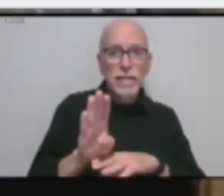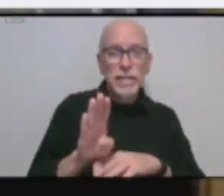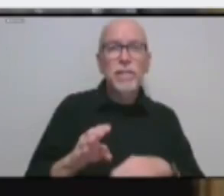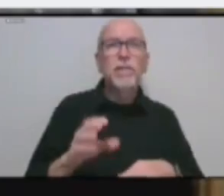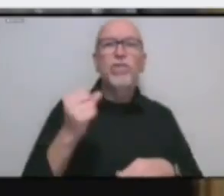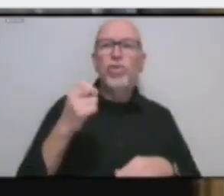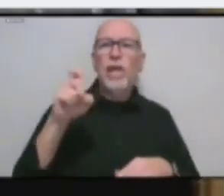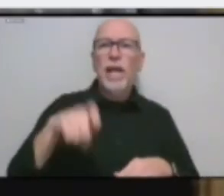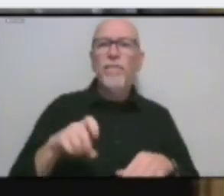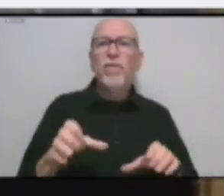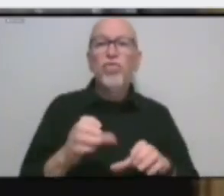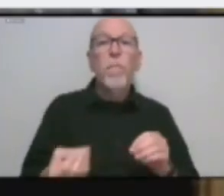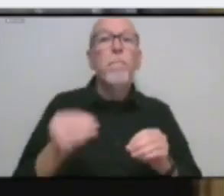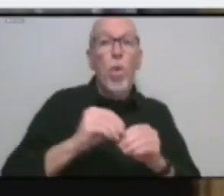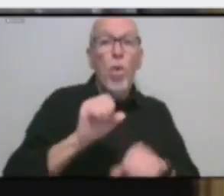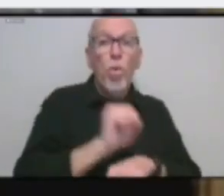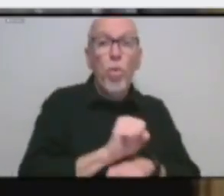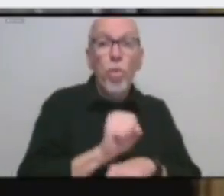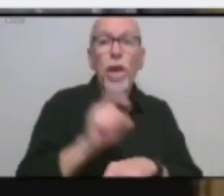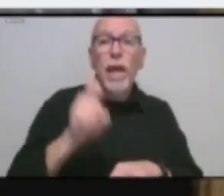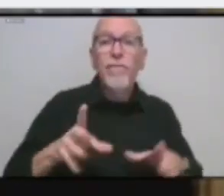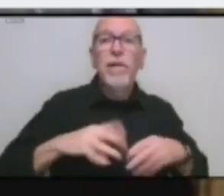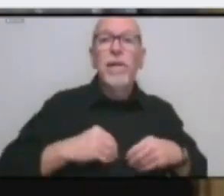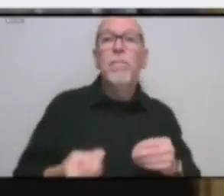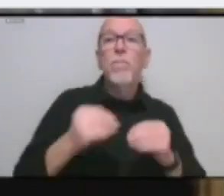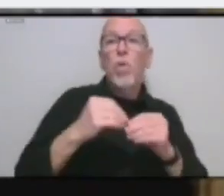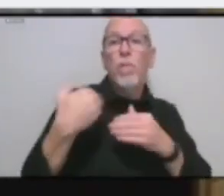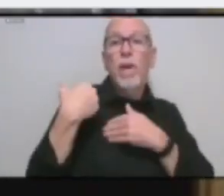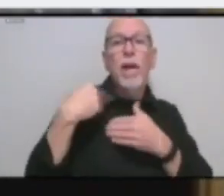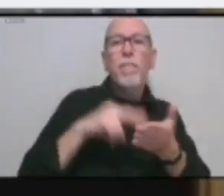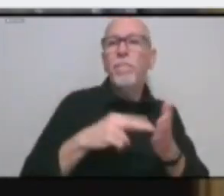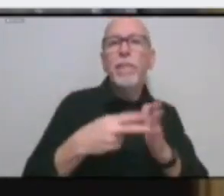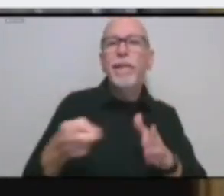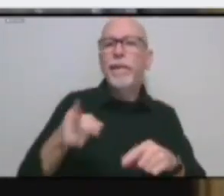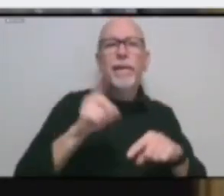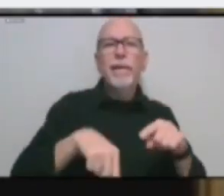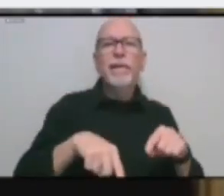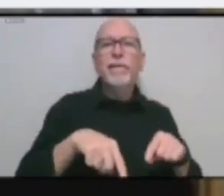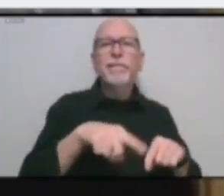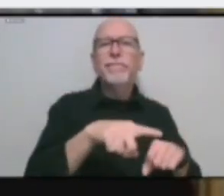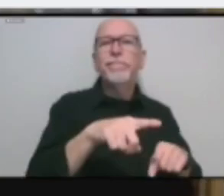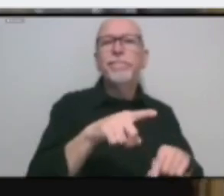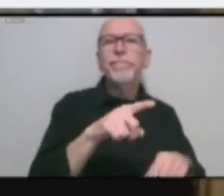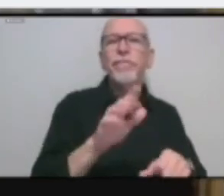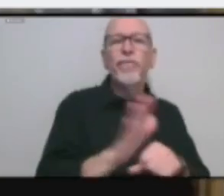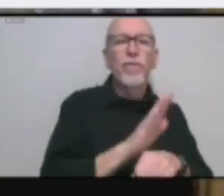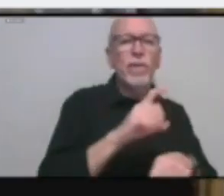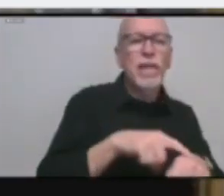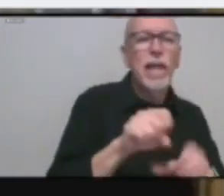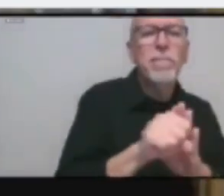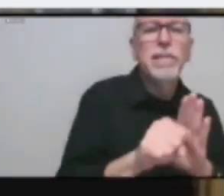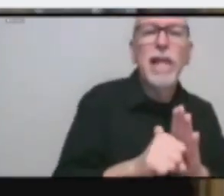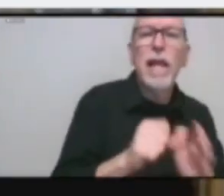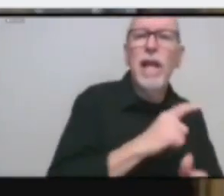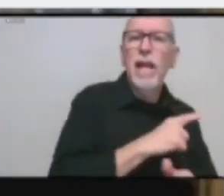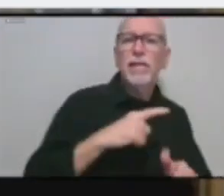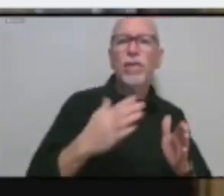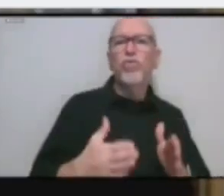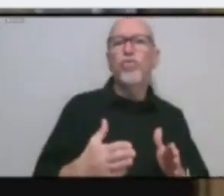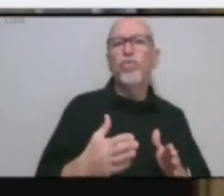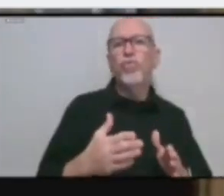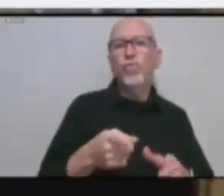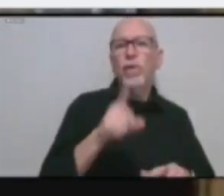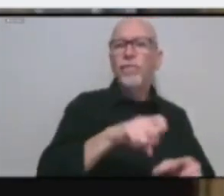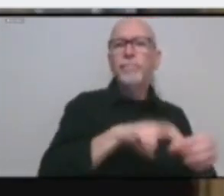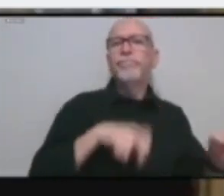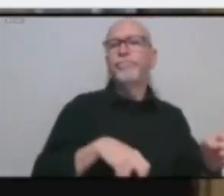she's had to do more work there and take on more responsibilities there, so she cannot be a full-time state legislator as well. And